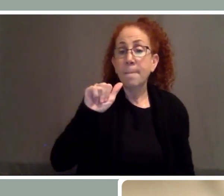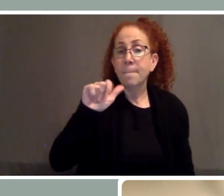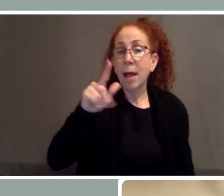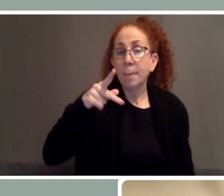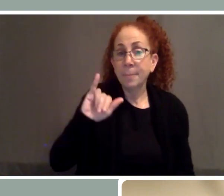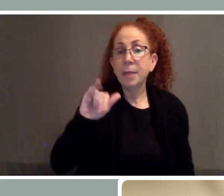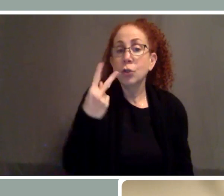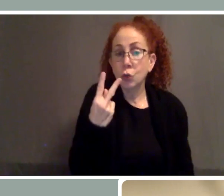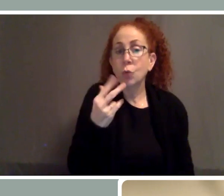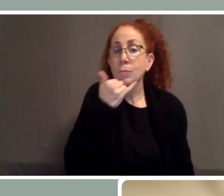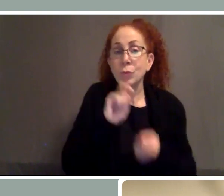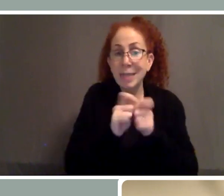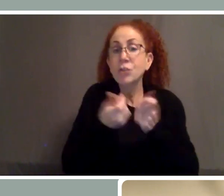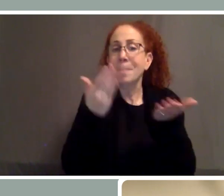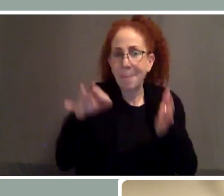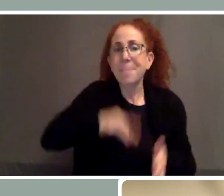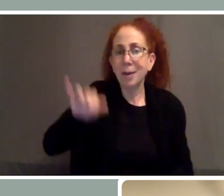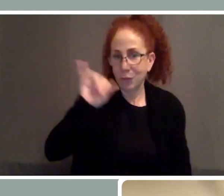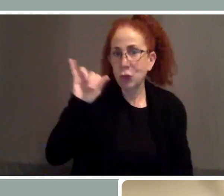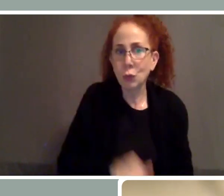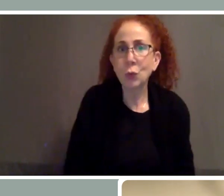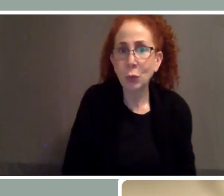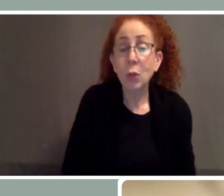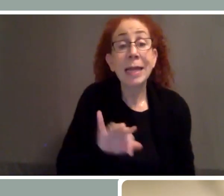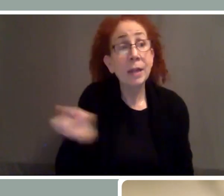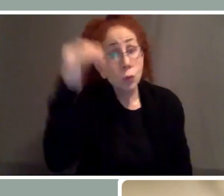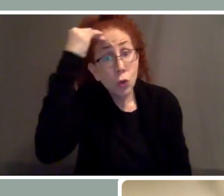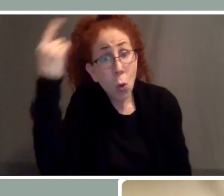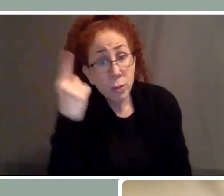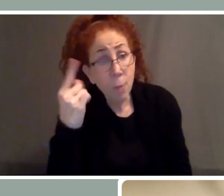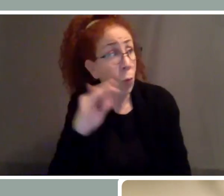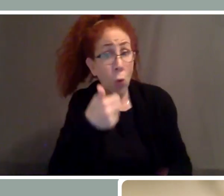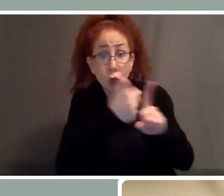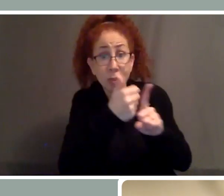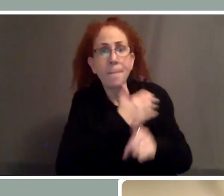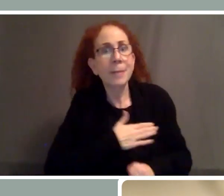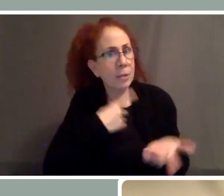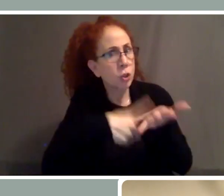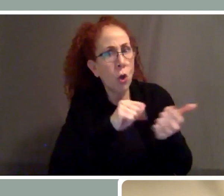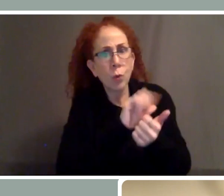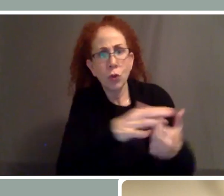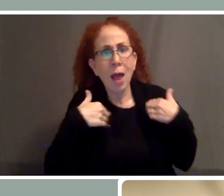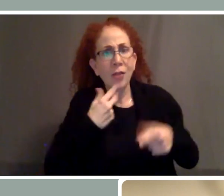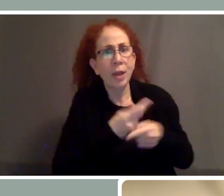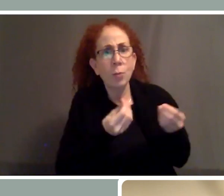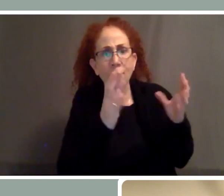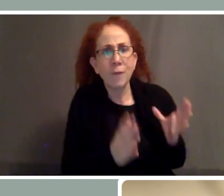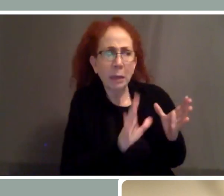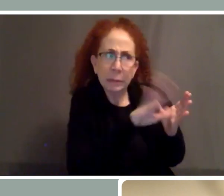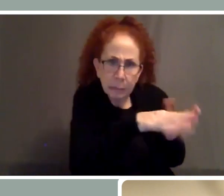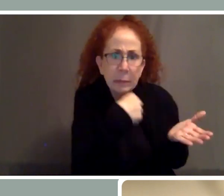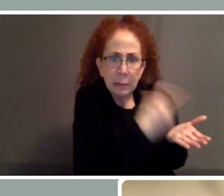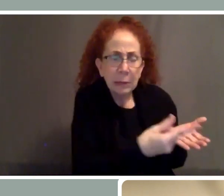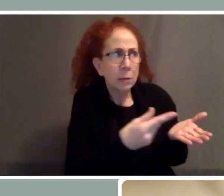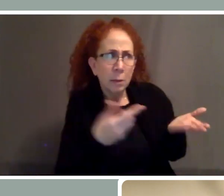I just want to, if you know somebody or you're in that position, please talk to your healthcare provider and say, have I